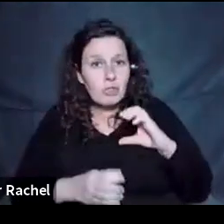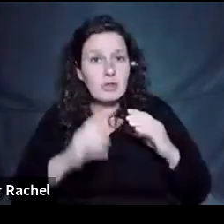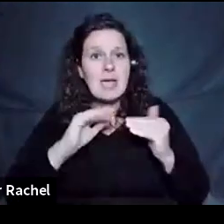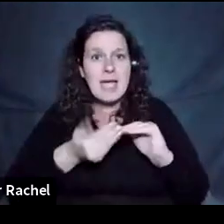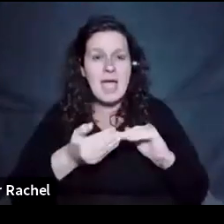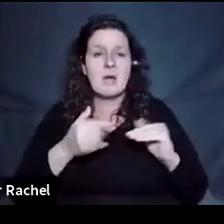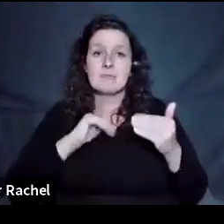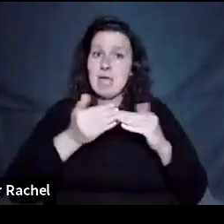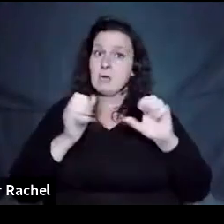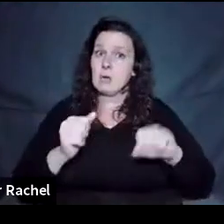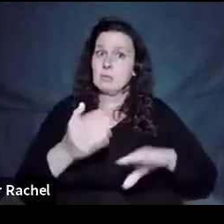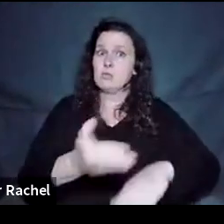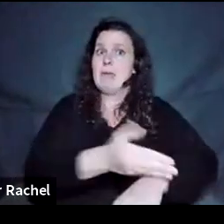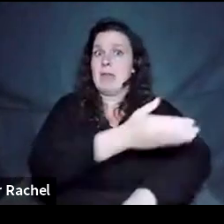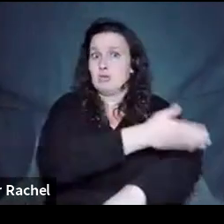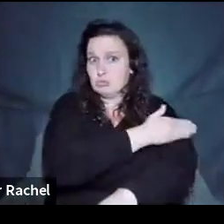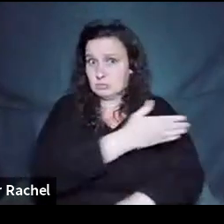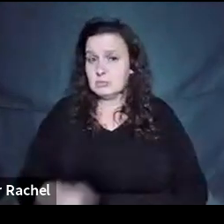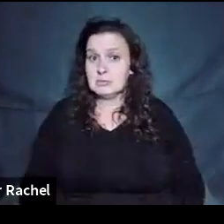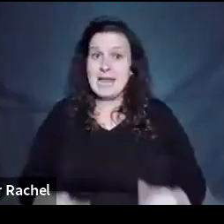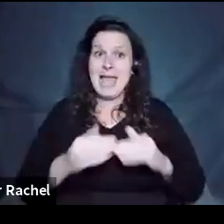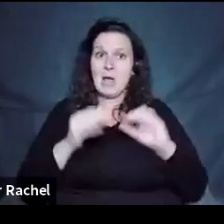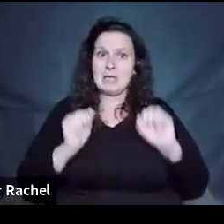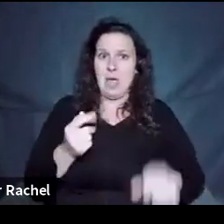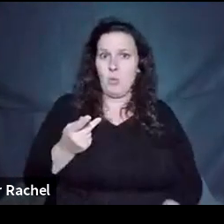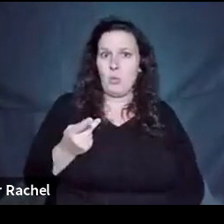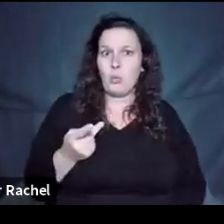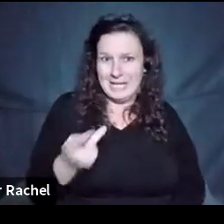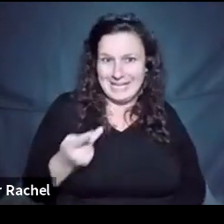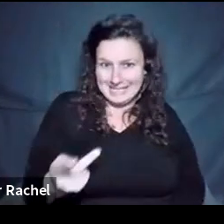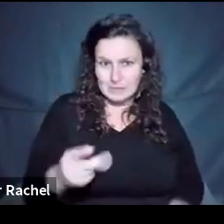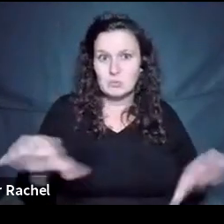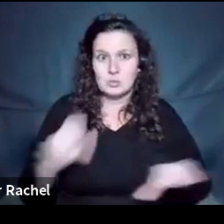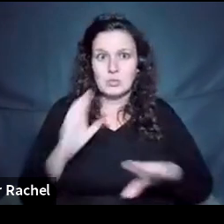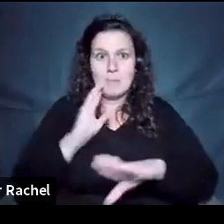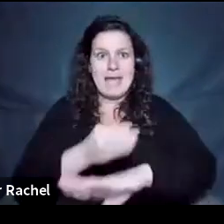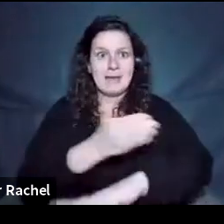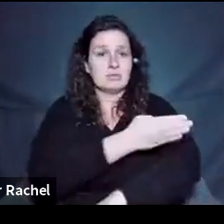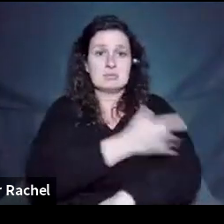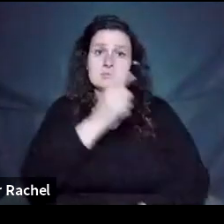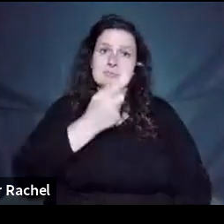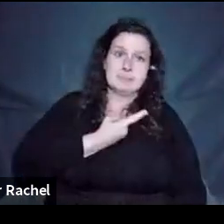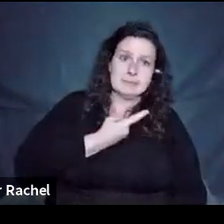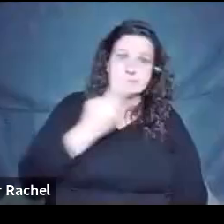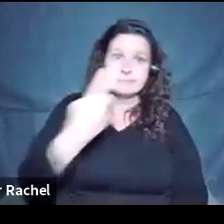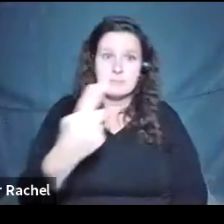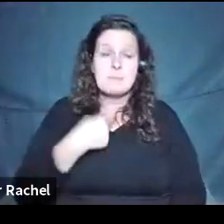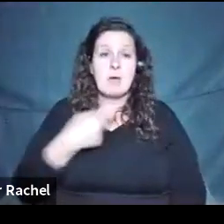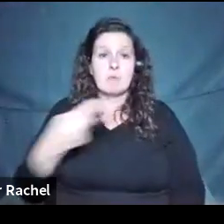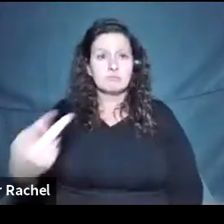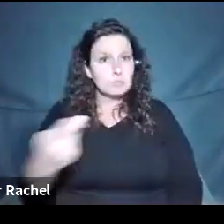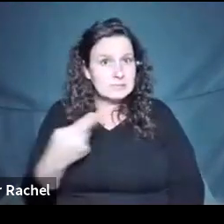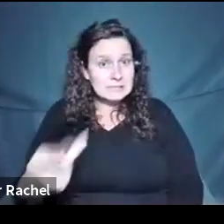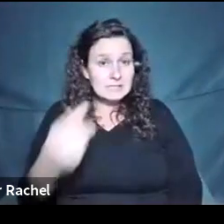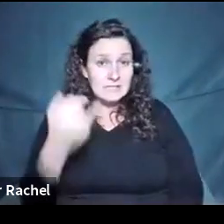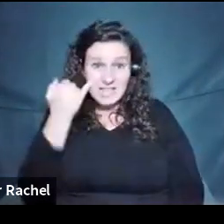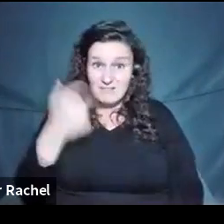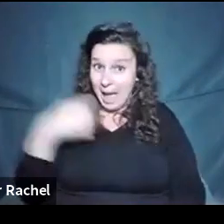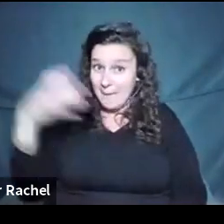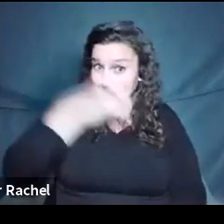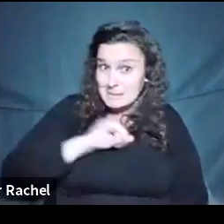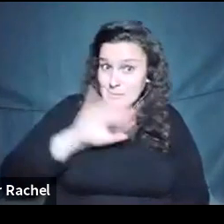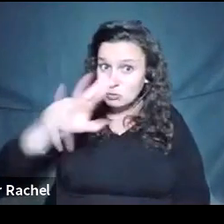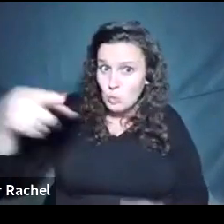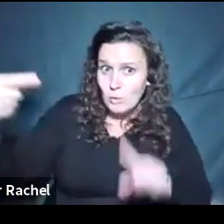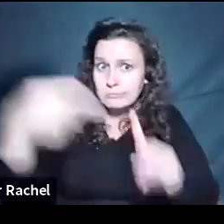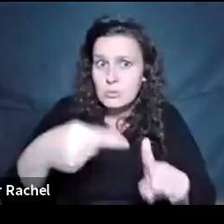we do better? And it is a how can we do better? Because, you know, if I didn't get what you were looking for, or you